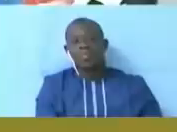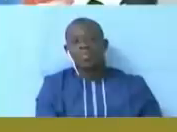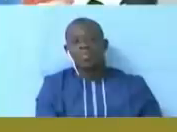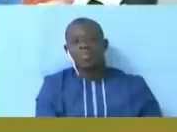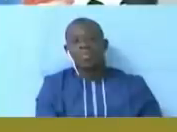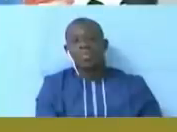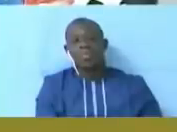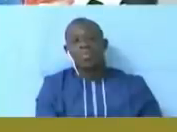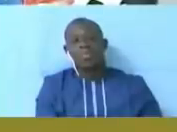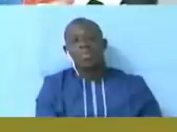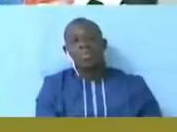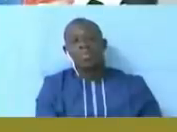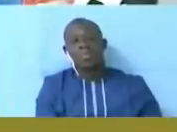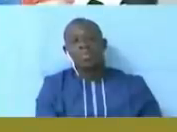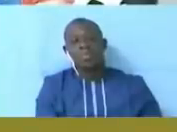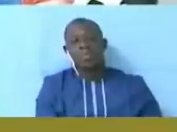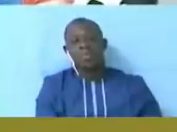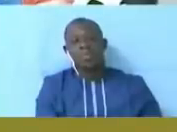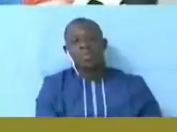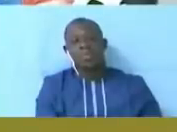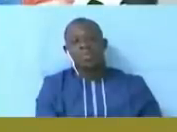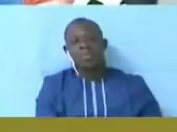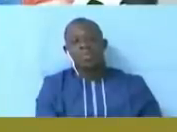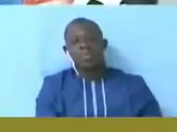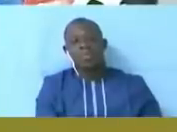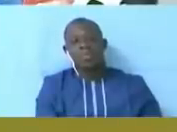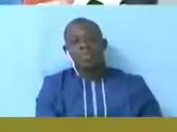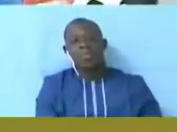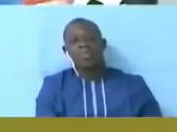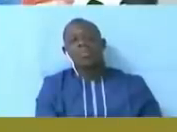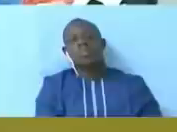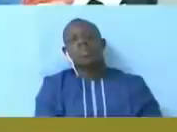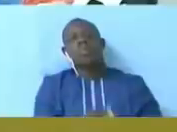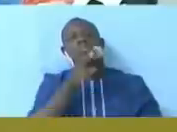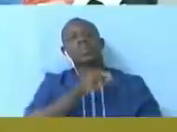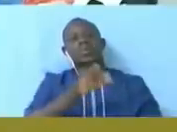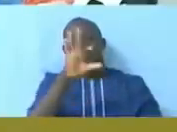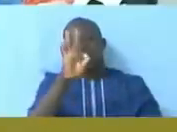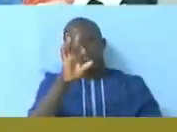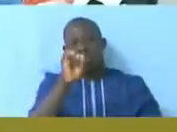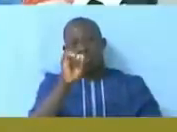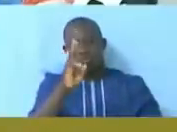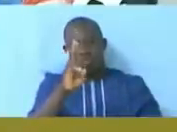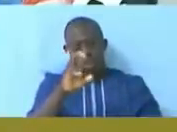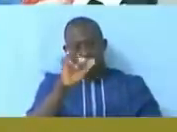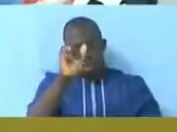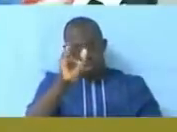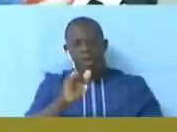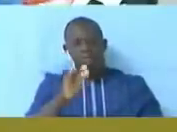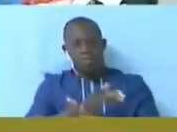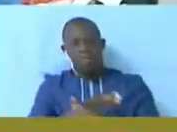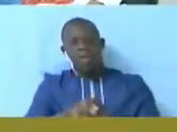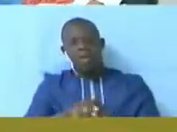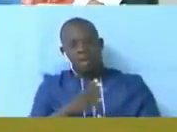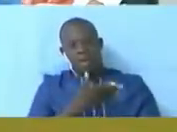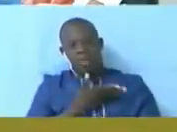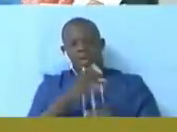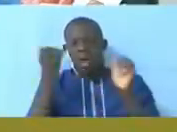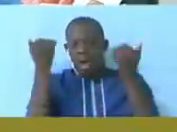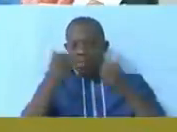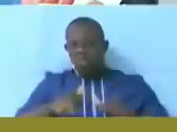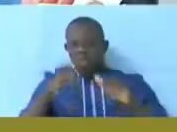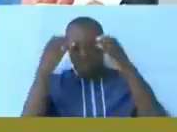court judge, I believe he was a magistrate then made, he was dismissed. Mr. Toure. Malam fa hakilo baka ne